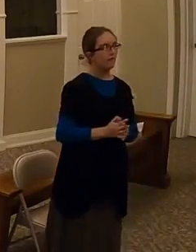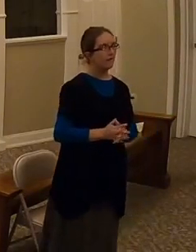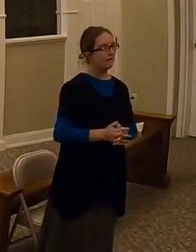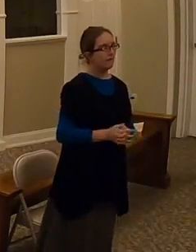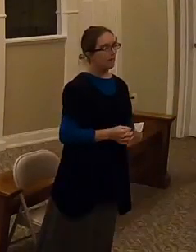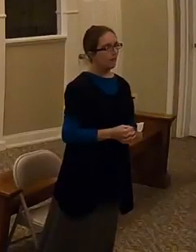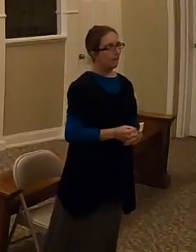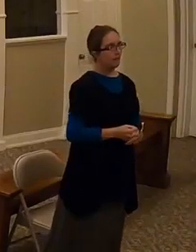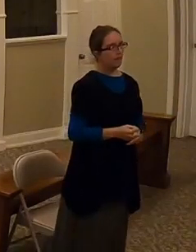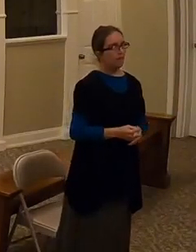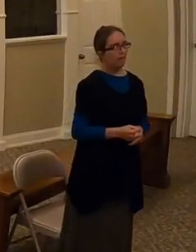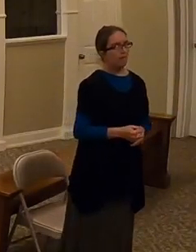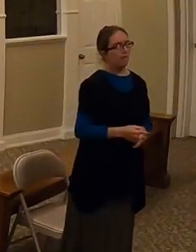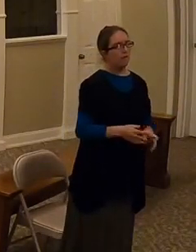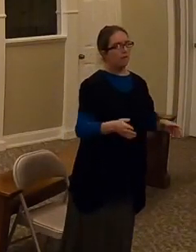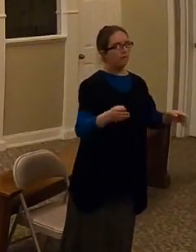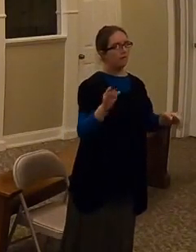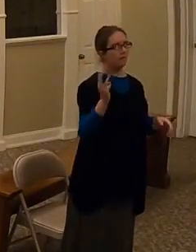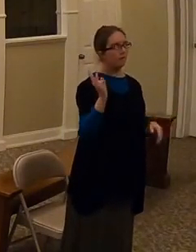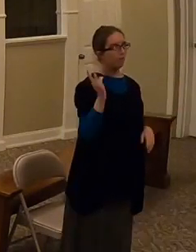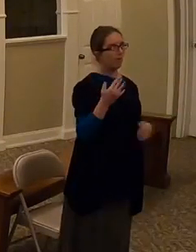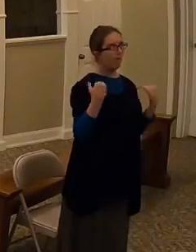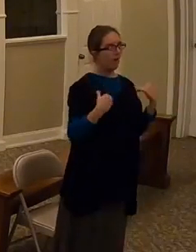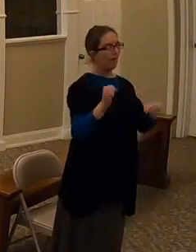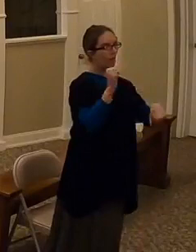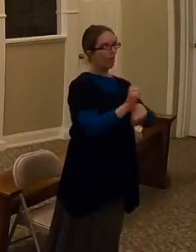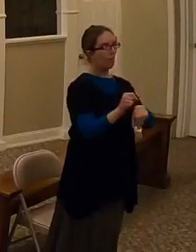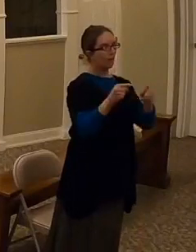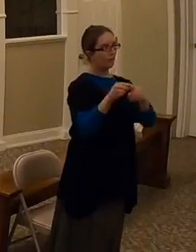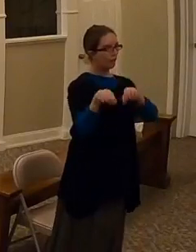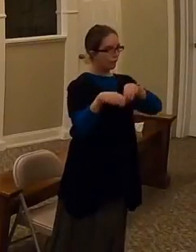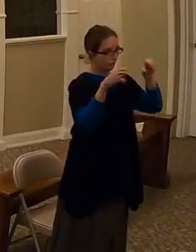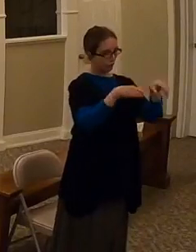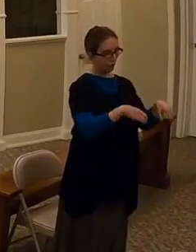In the name of Jesus, come on, we got a work to do.